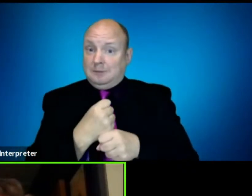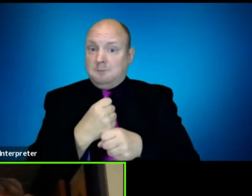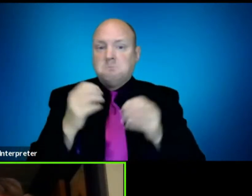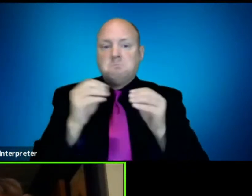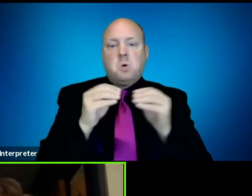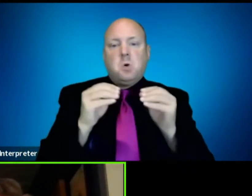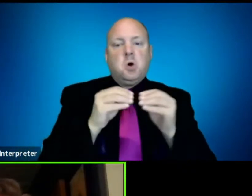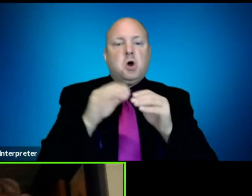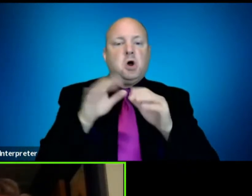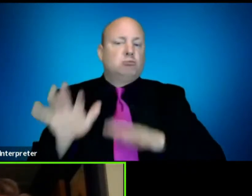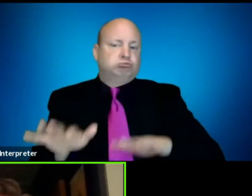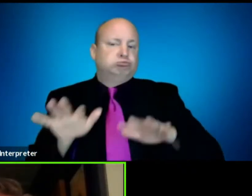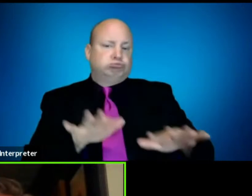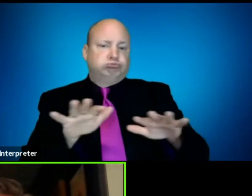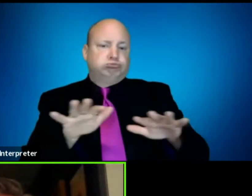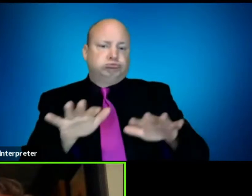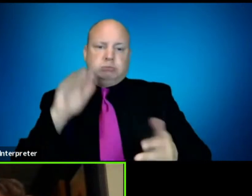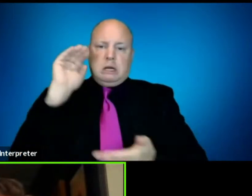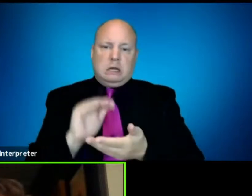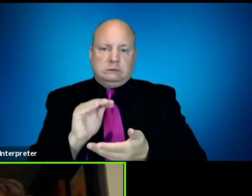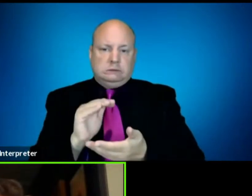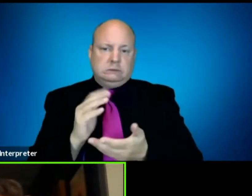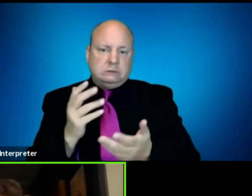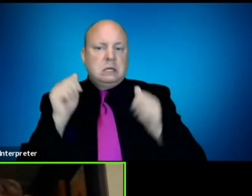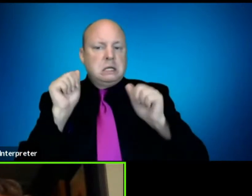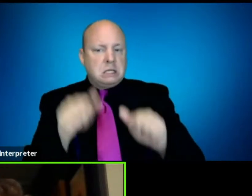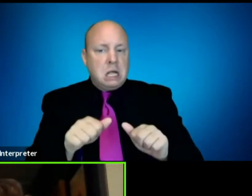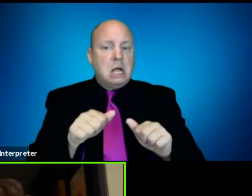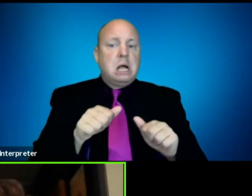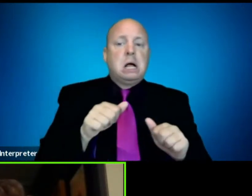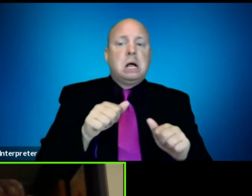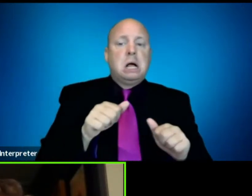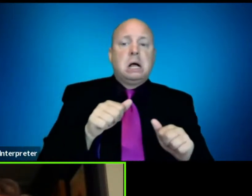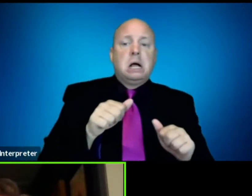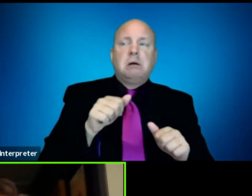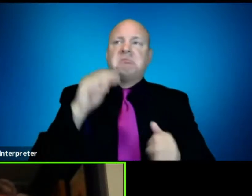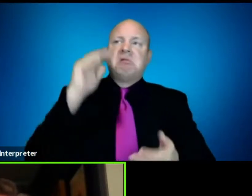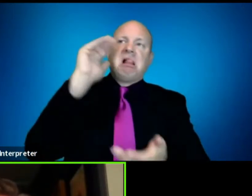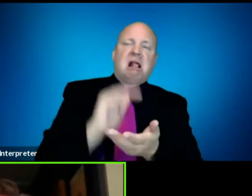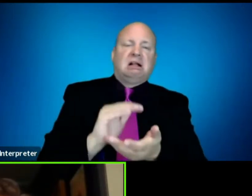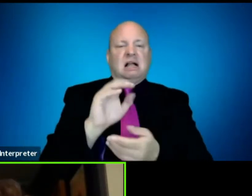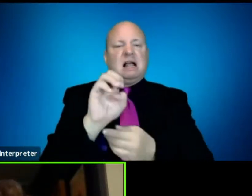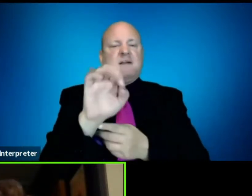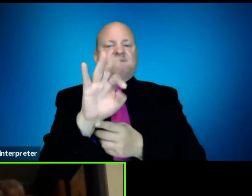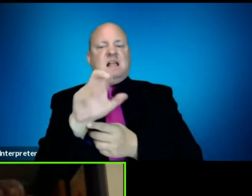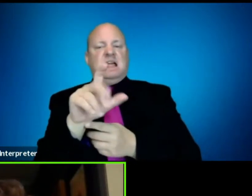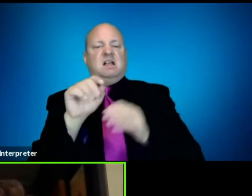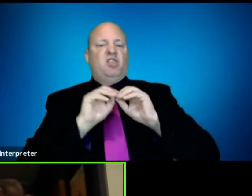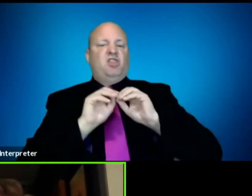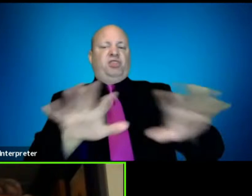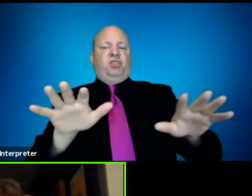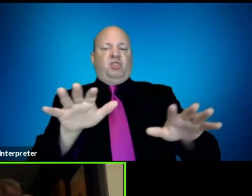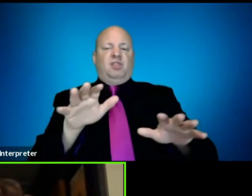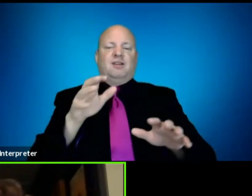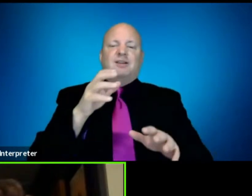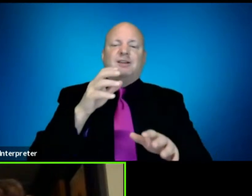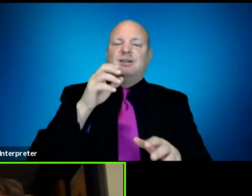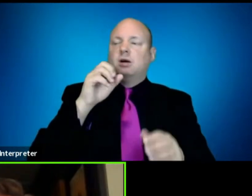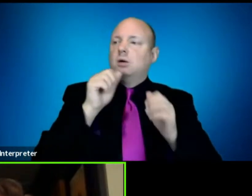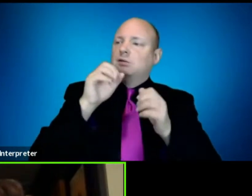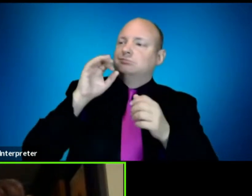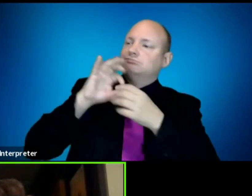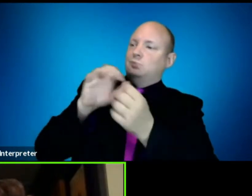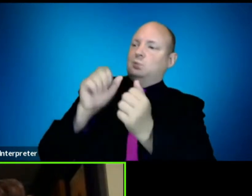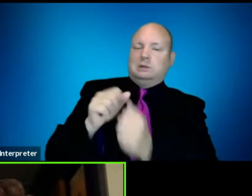elderly folks and children. That same thing could happen in the fall, that we could see influenza come back and be much stronger than it